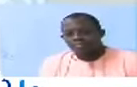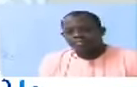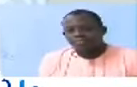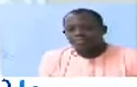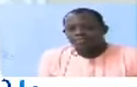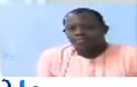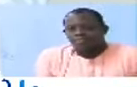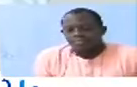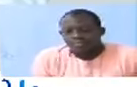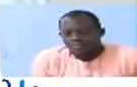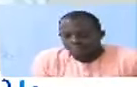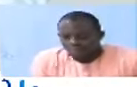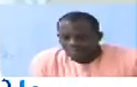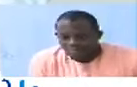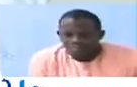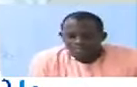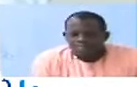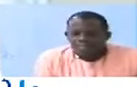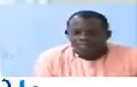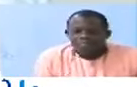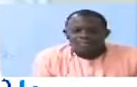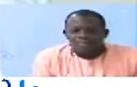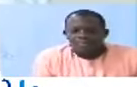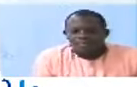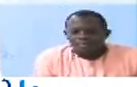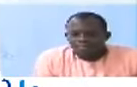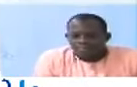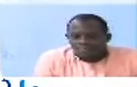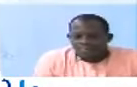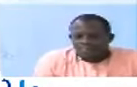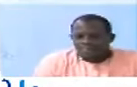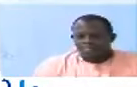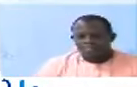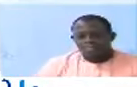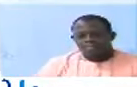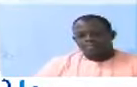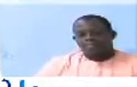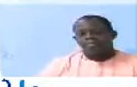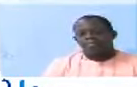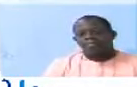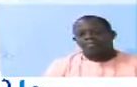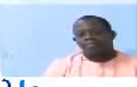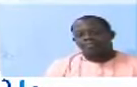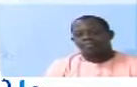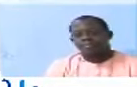oke ninga kabir kabirali oke fo kusaran dalaba iko alie menke bang.